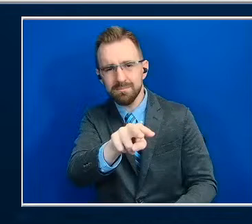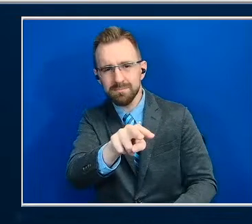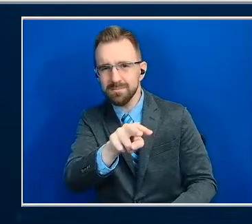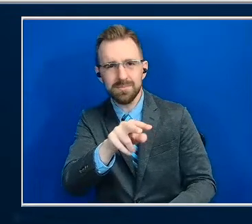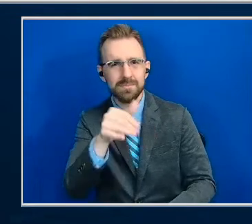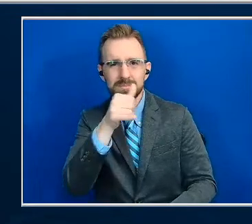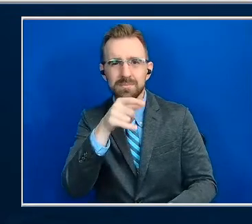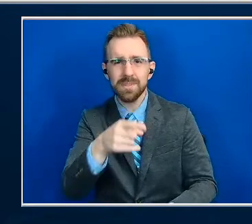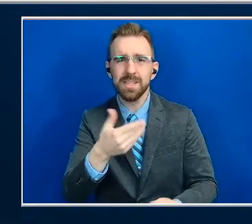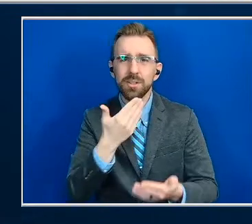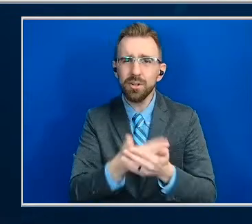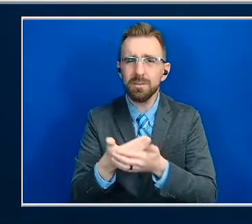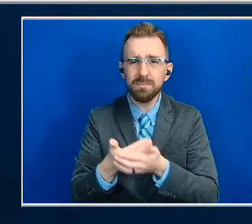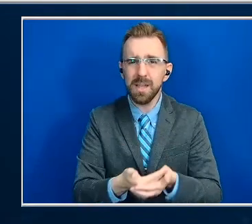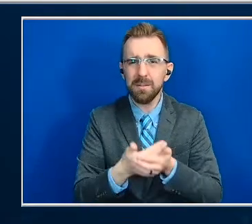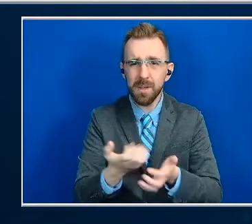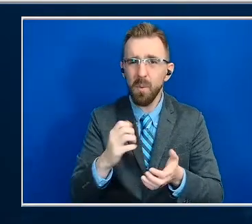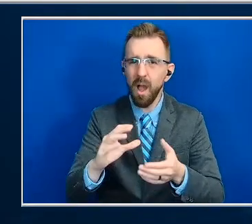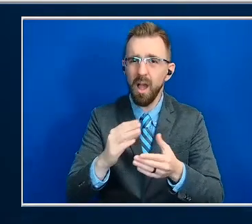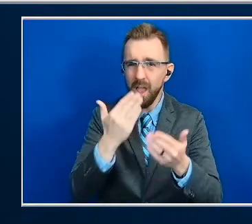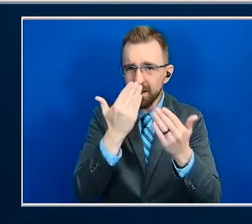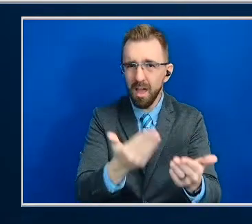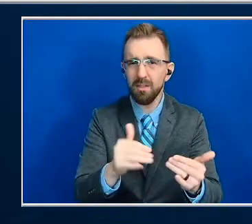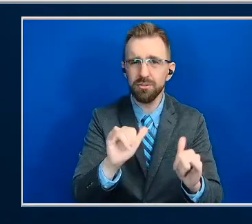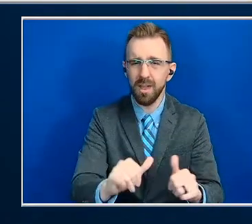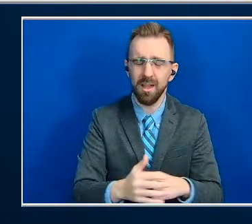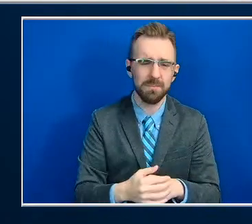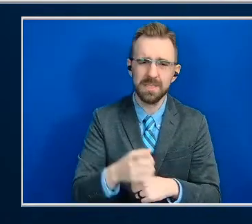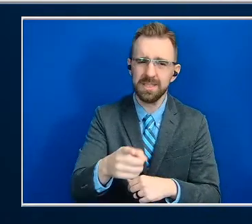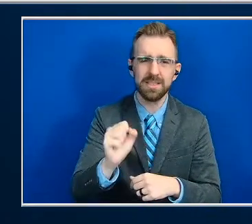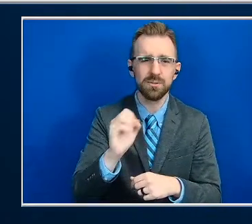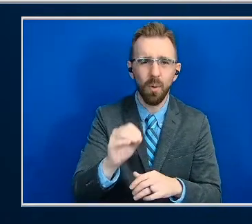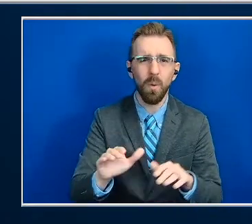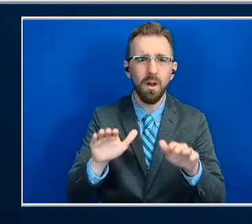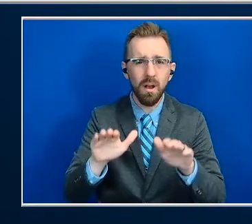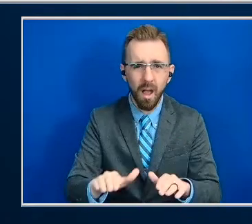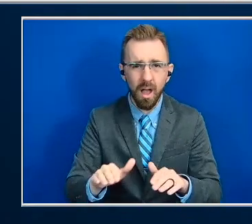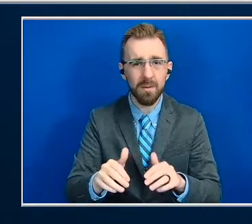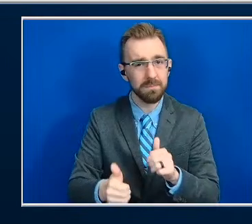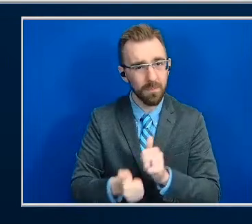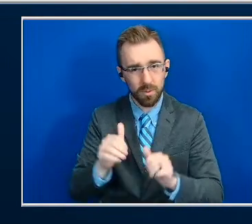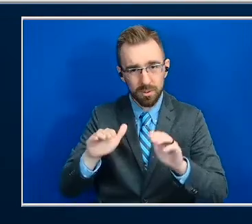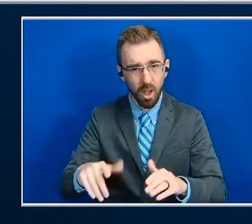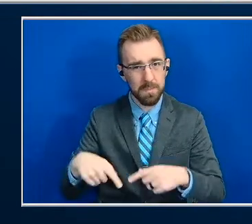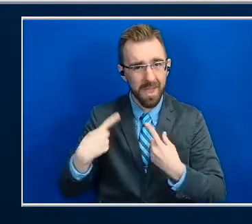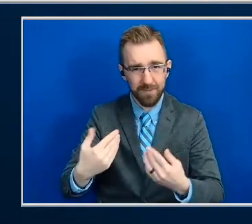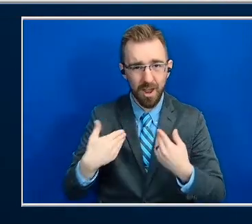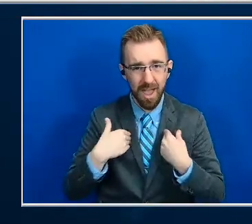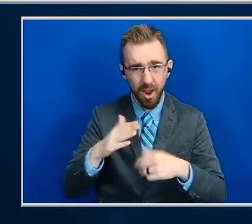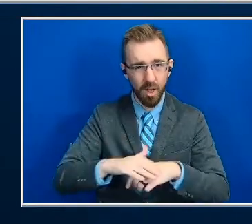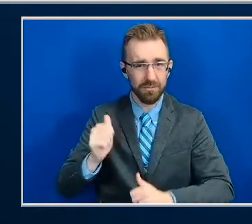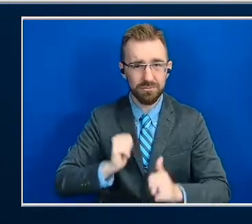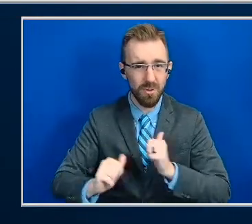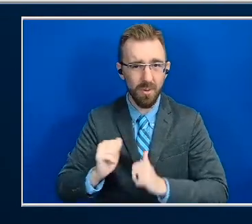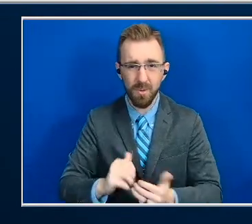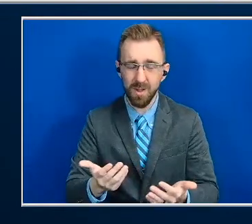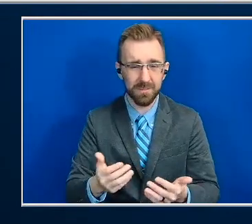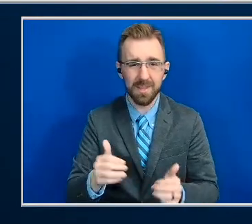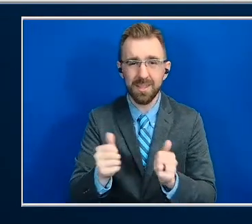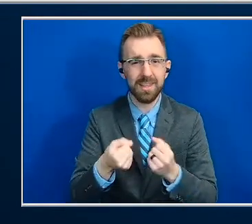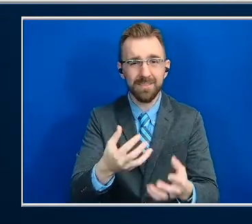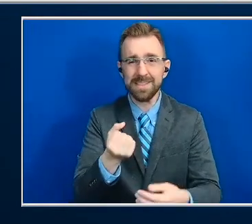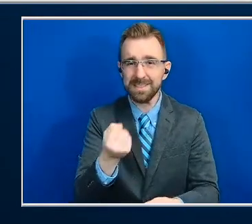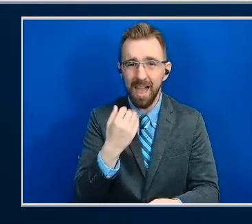baby Anderson is? Awesome. I mean, he's the most calm guest we might have ever had. Yeah. Just give your guests than snacks. your studio folks here. That's